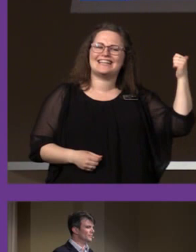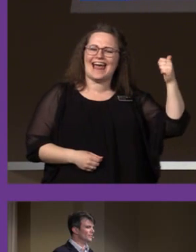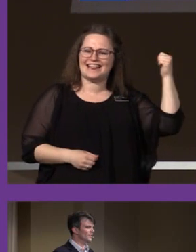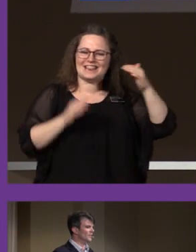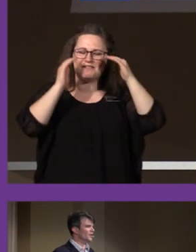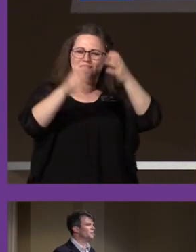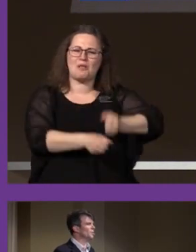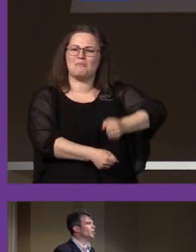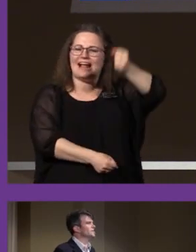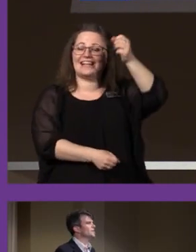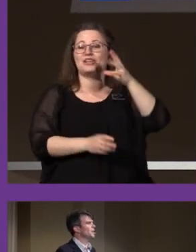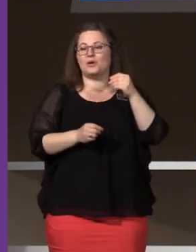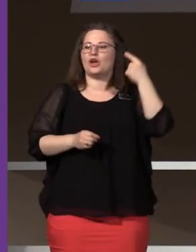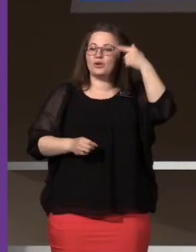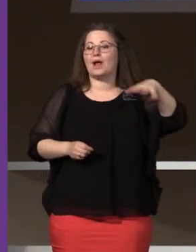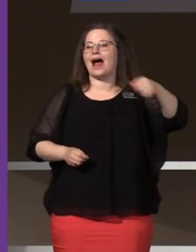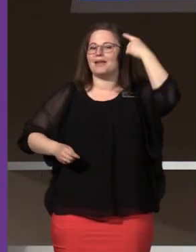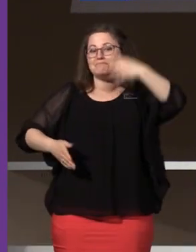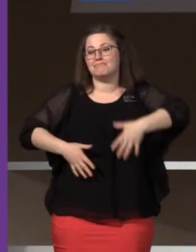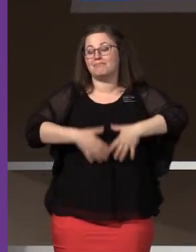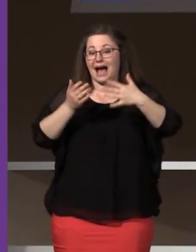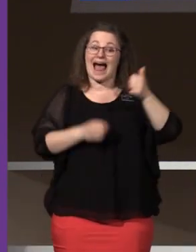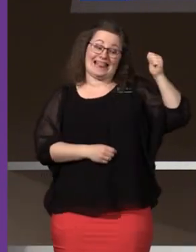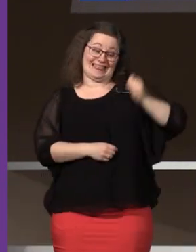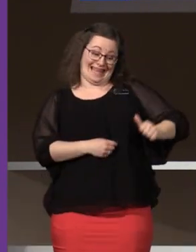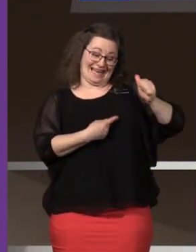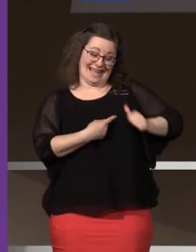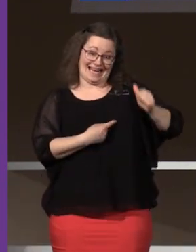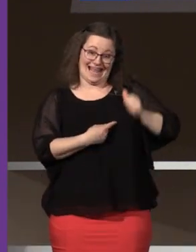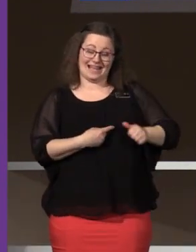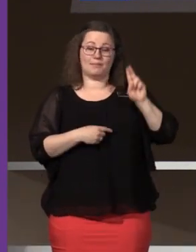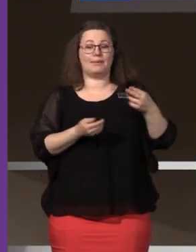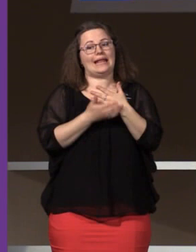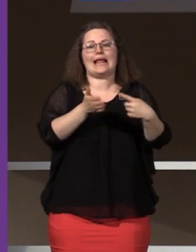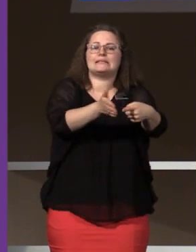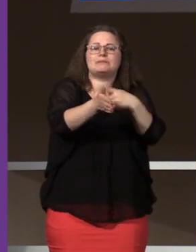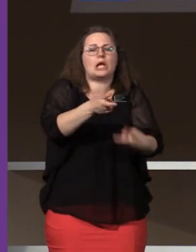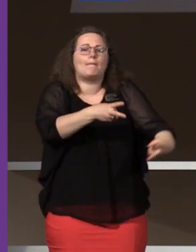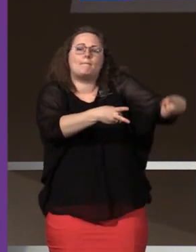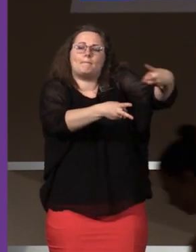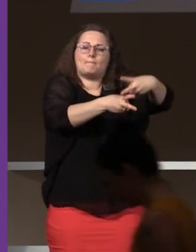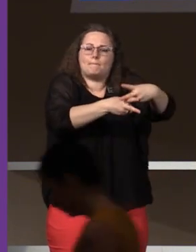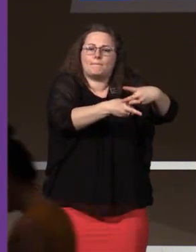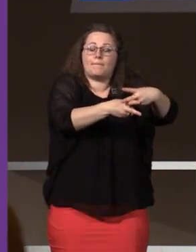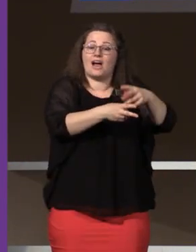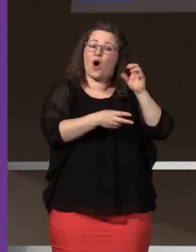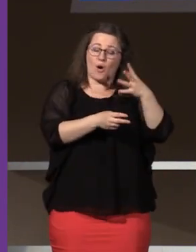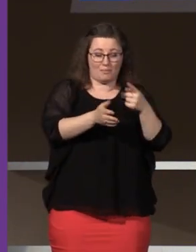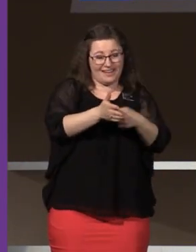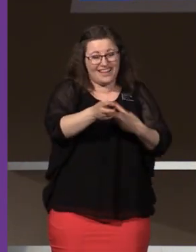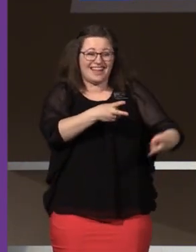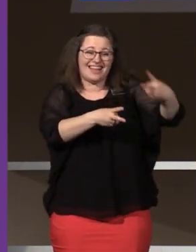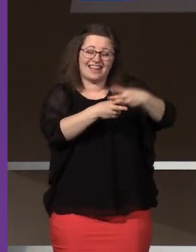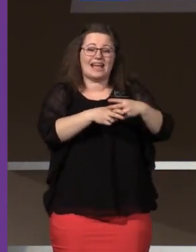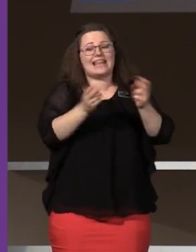Well, hopefully we're all on the same page now that accessibility should no longer be a thing. And certainly if it is, it shouldn't be just for